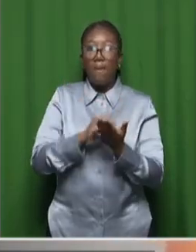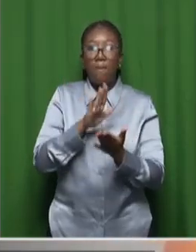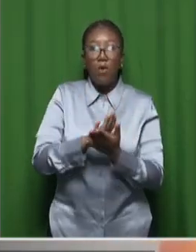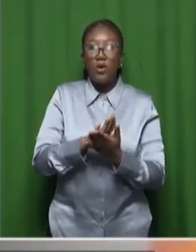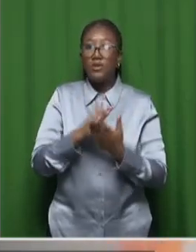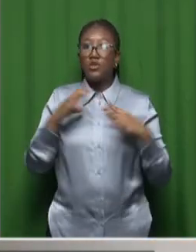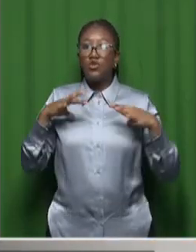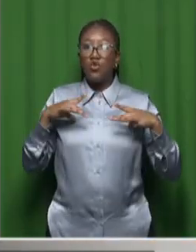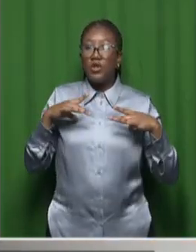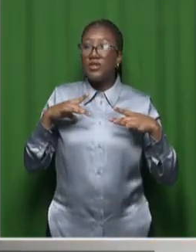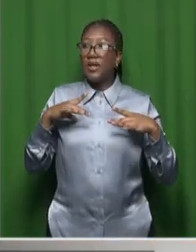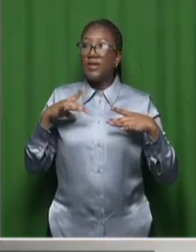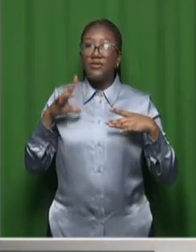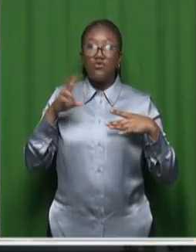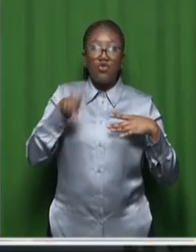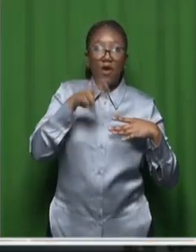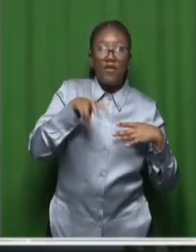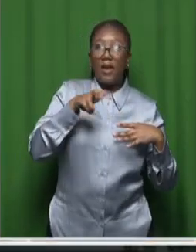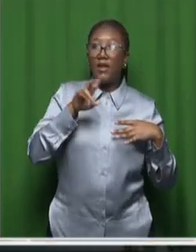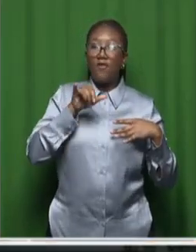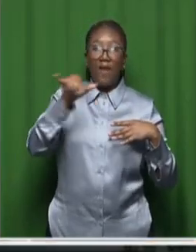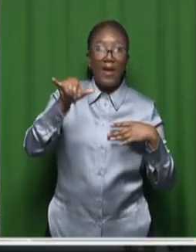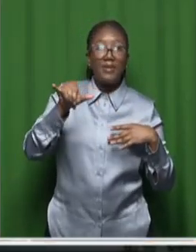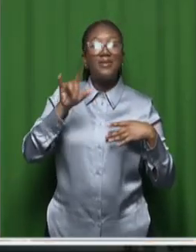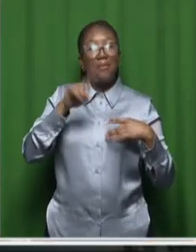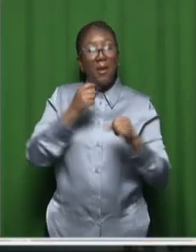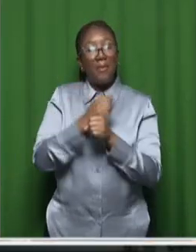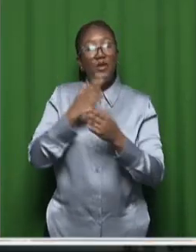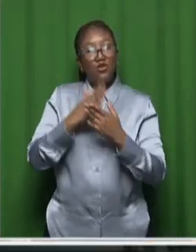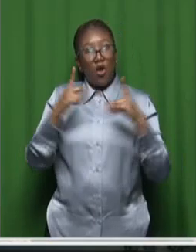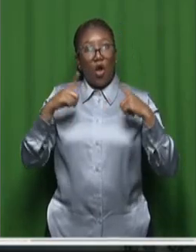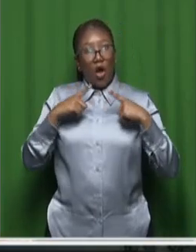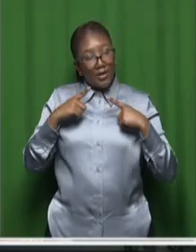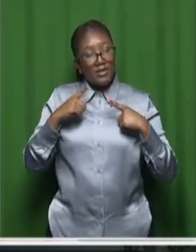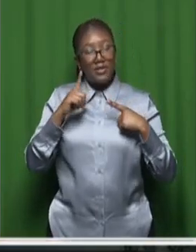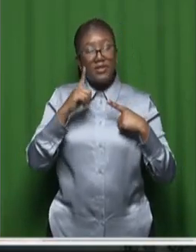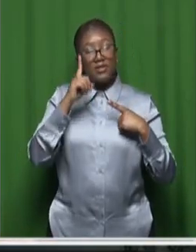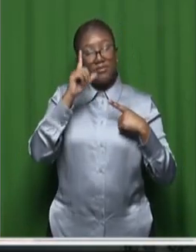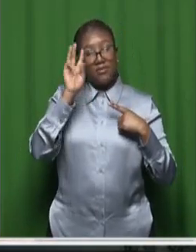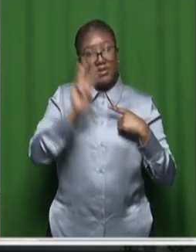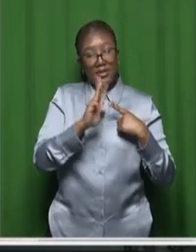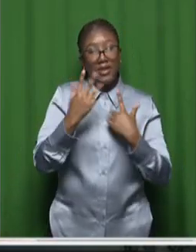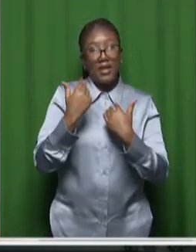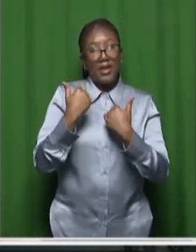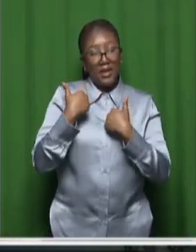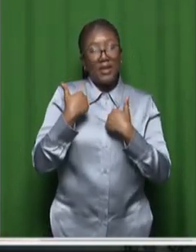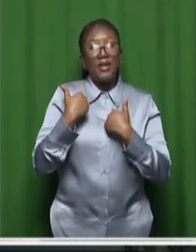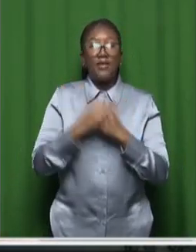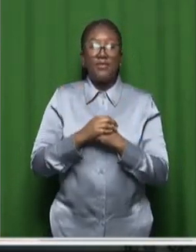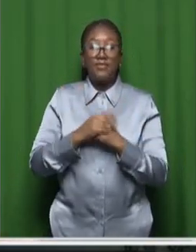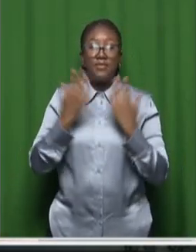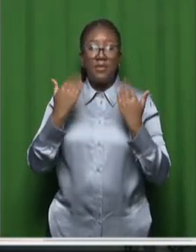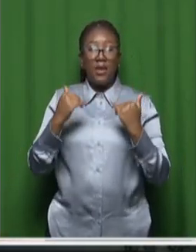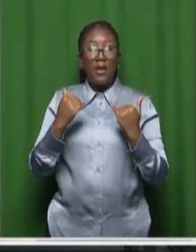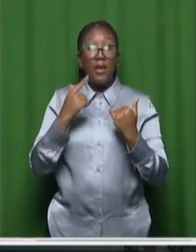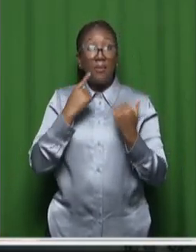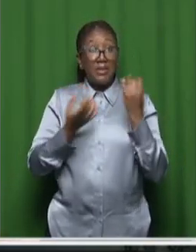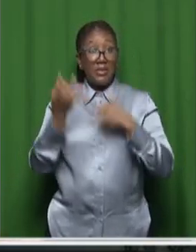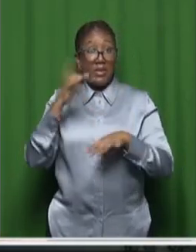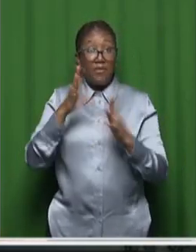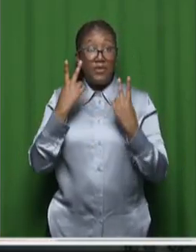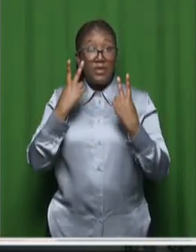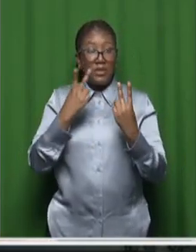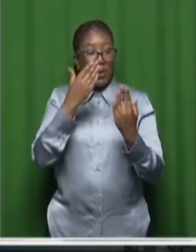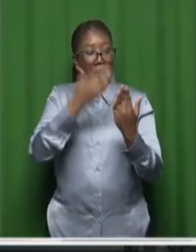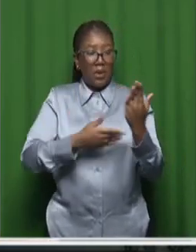traveling arrangements online. No, absolutely. And perhaps also, if the price seems a little too good to be true, it might also be a red